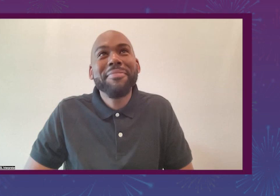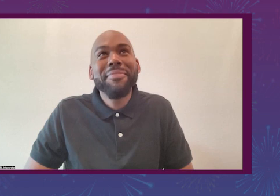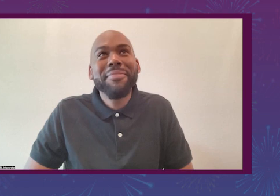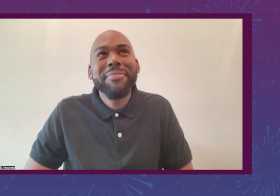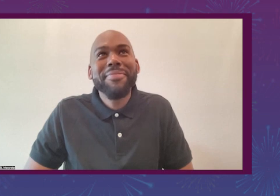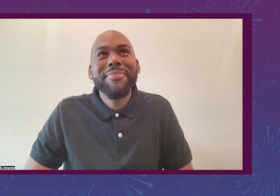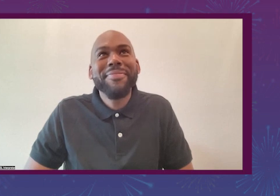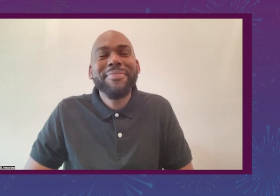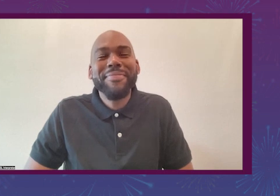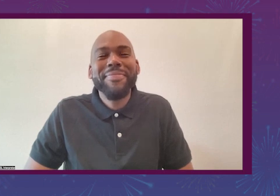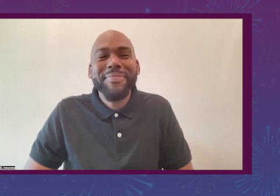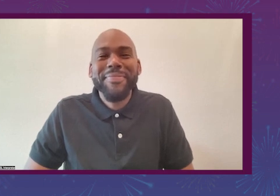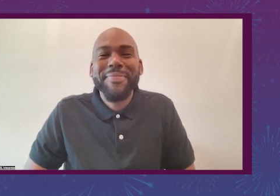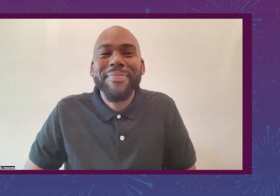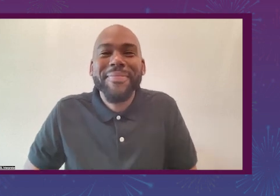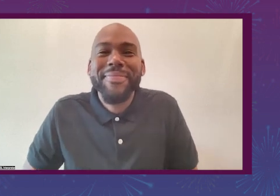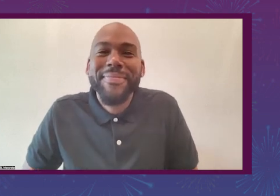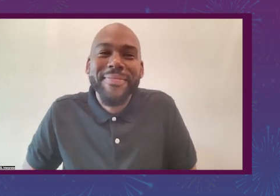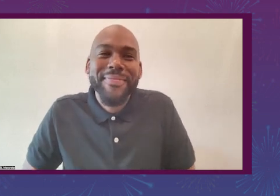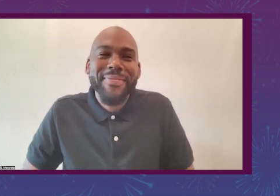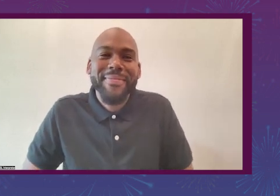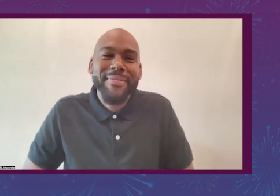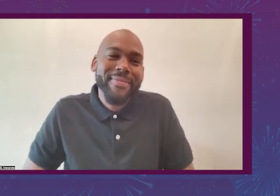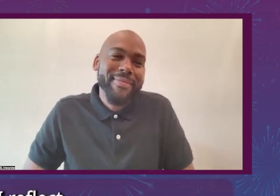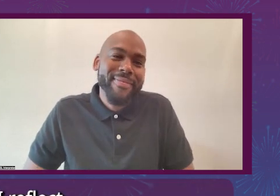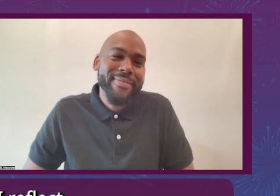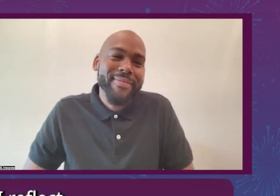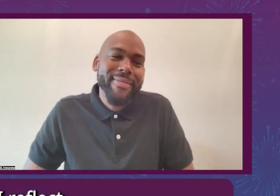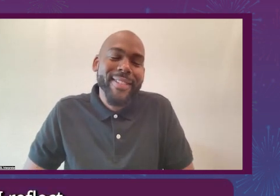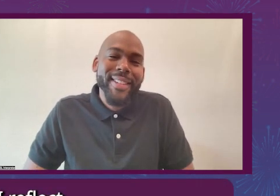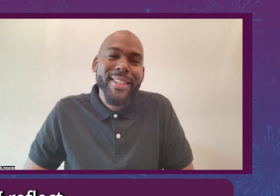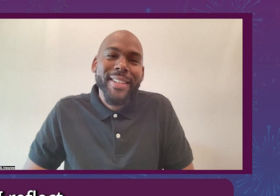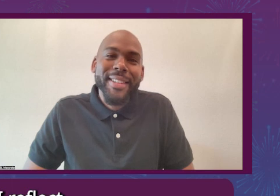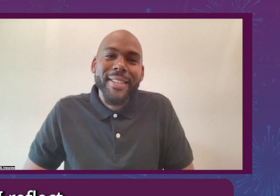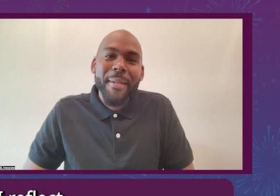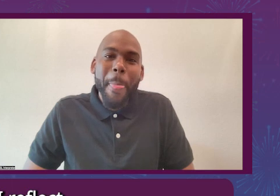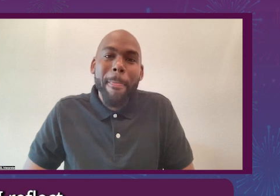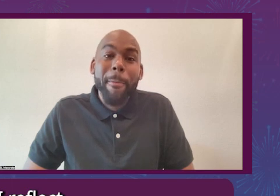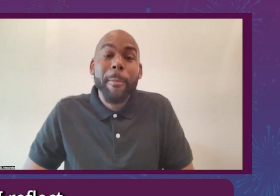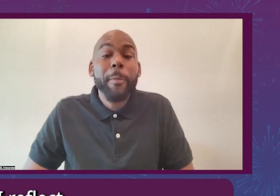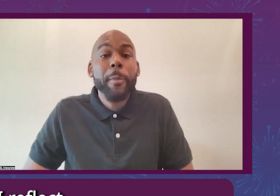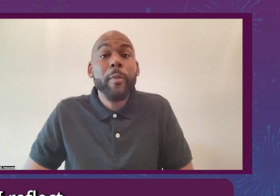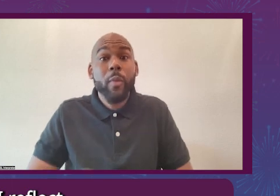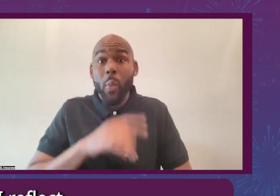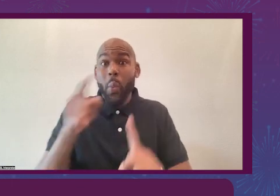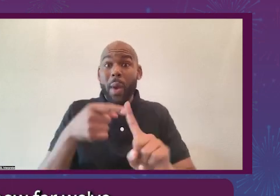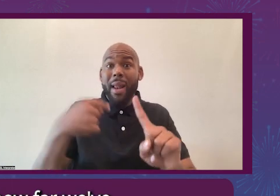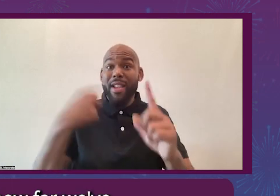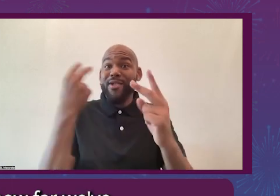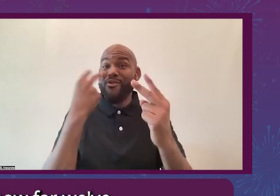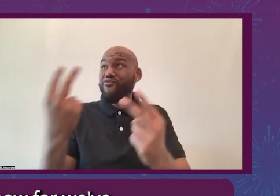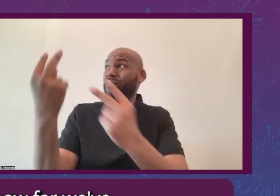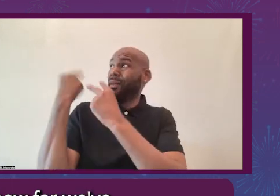An Asian woman with shoulder-length dark hair wearing sunglasses appears on screen. When I reflect back on the 40 years